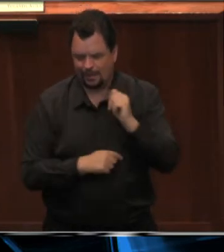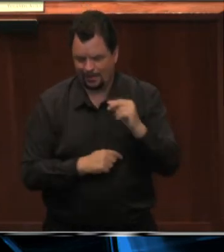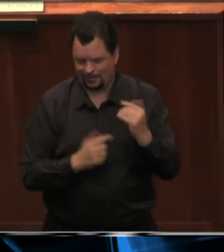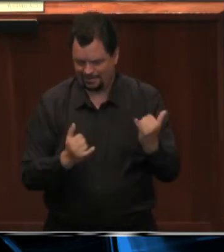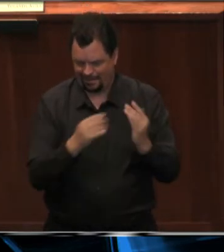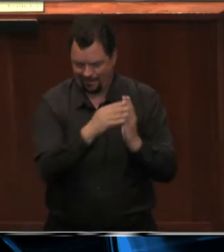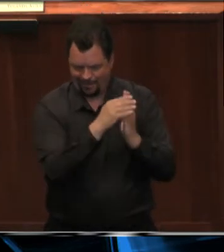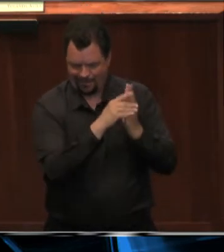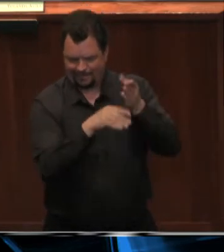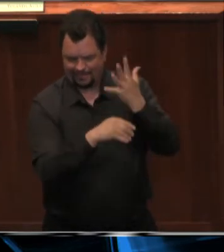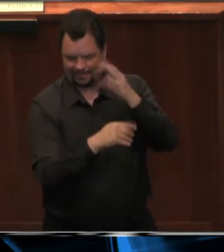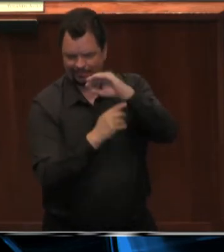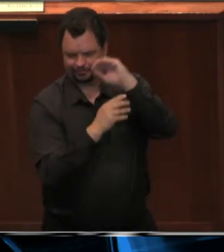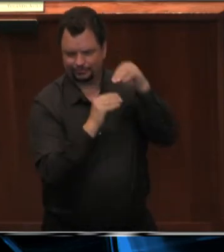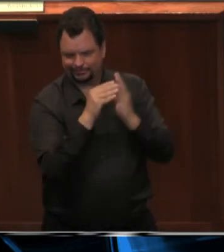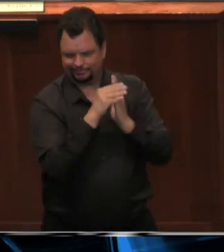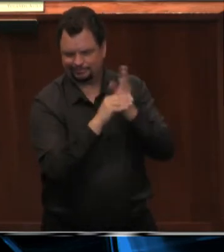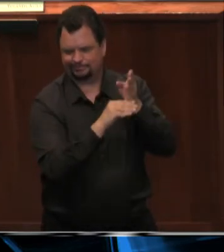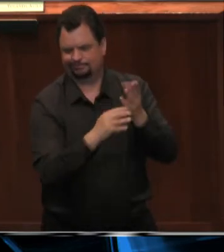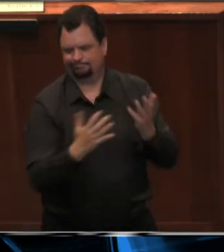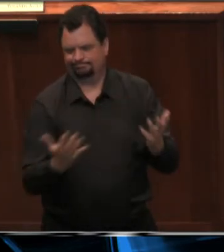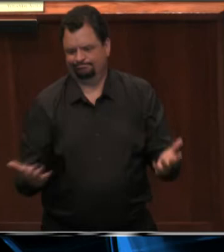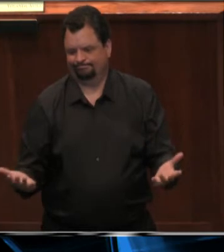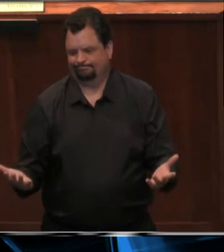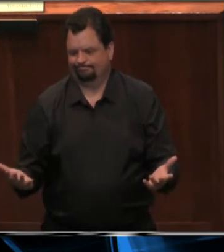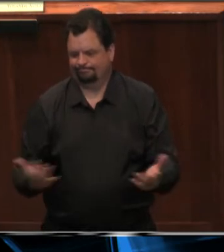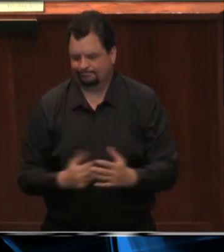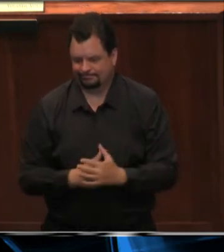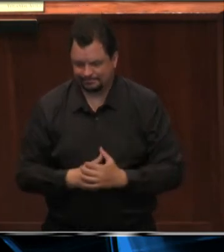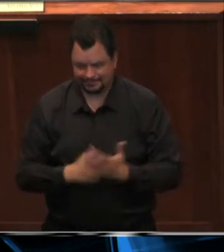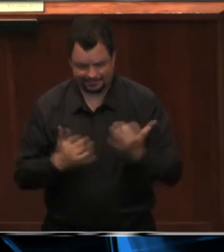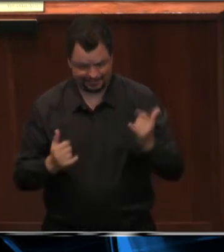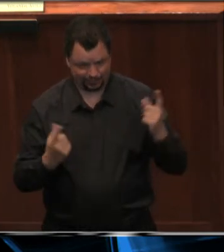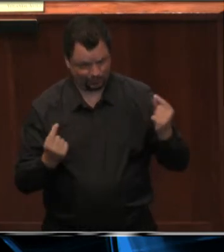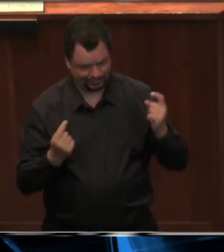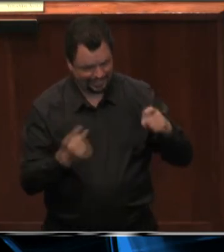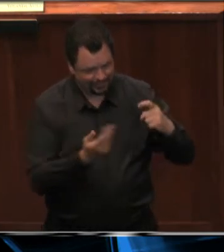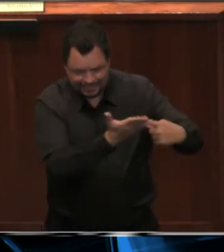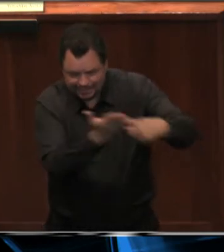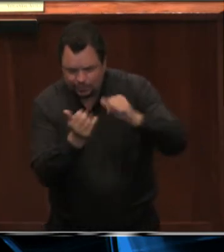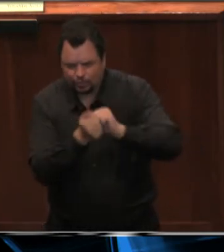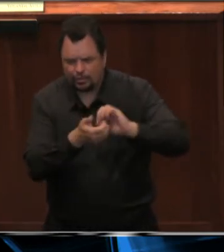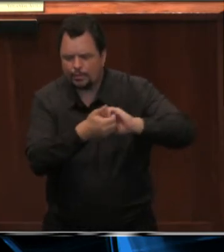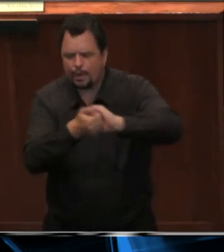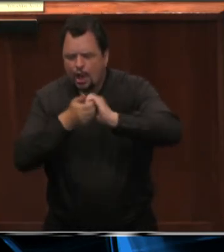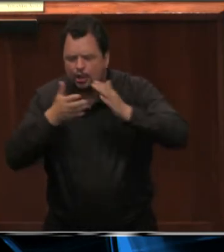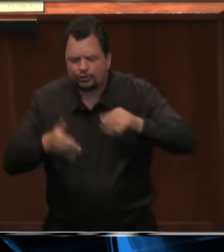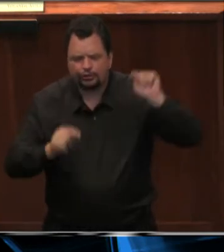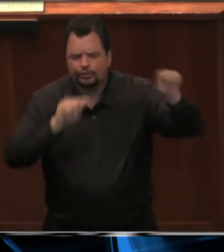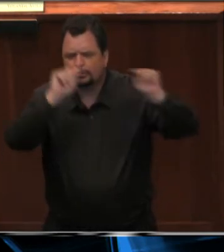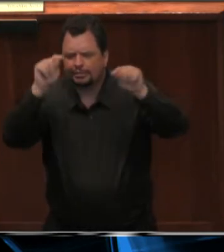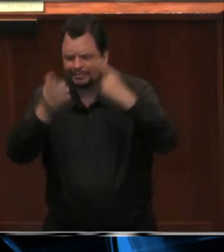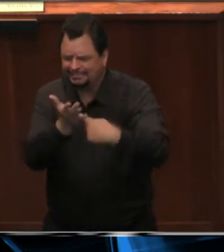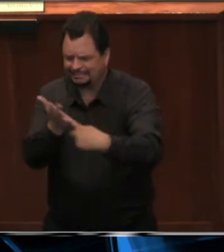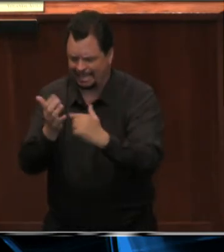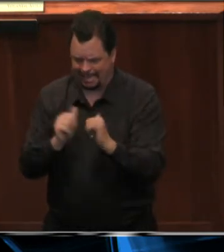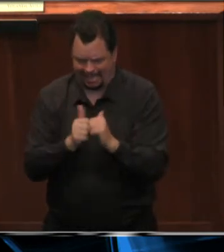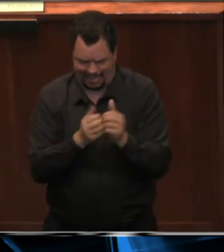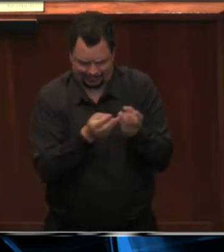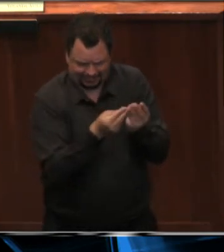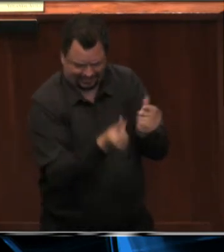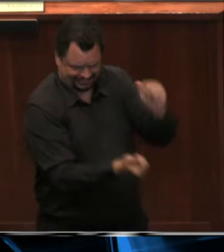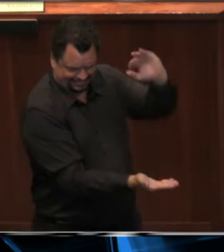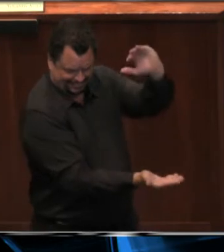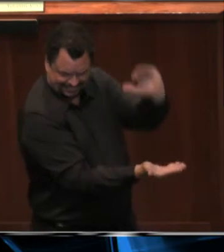our partners, with our leadership in the community to discuss how we might mitigate this. And we worked on a mitigation plan that